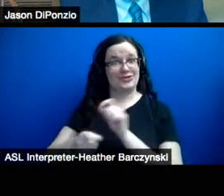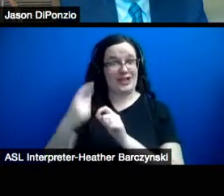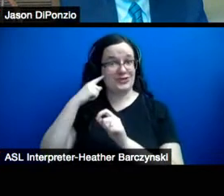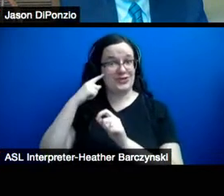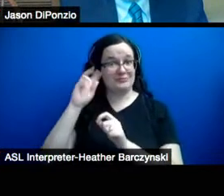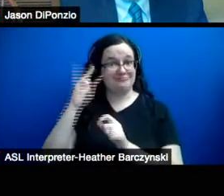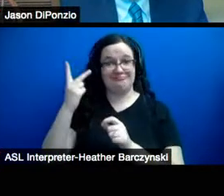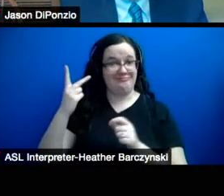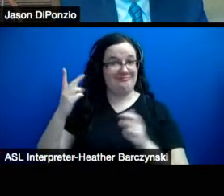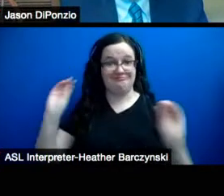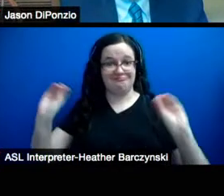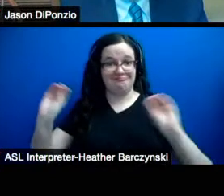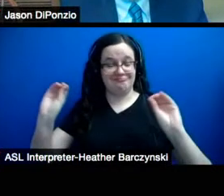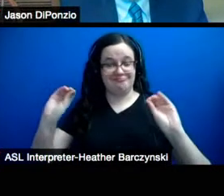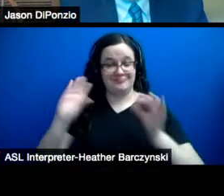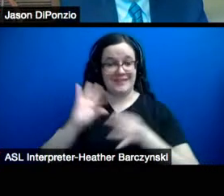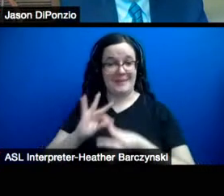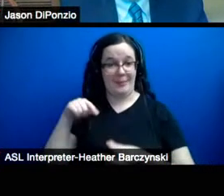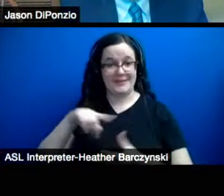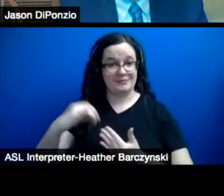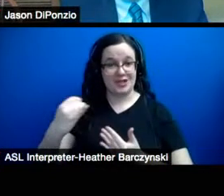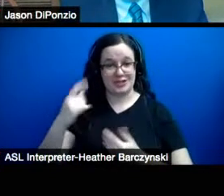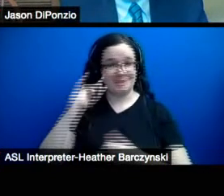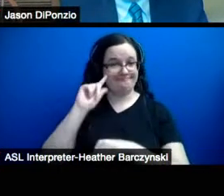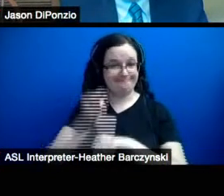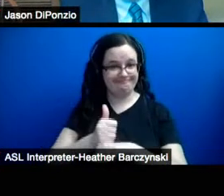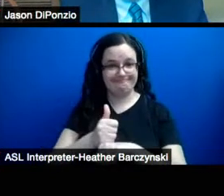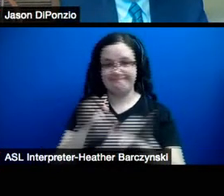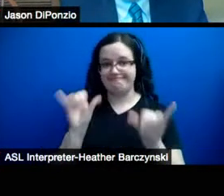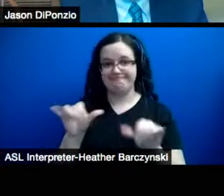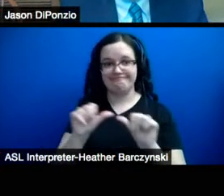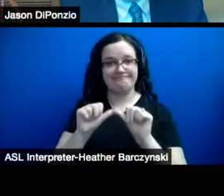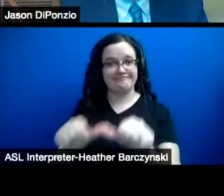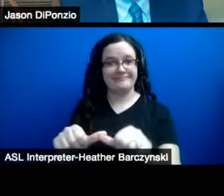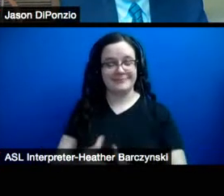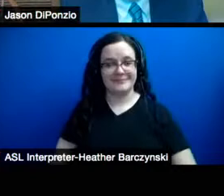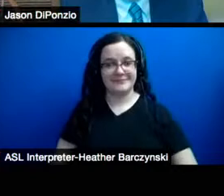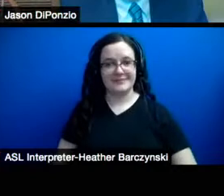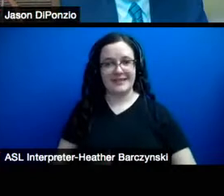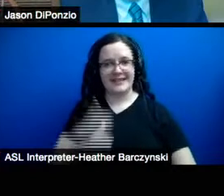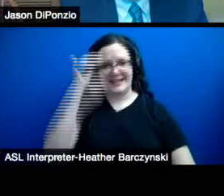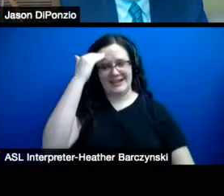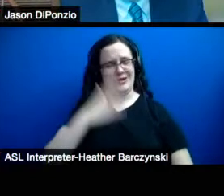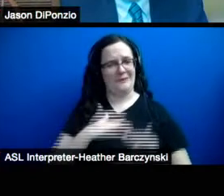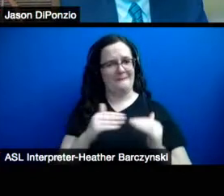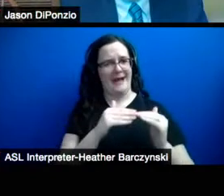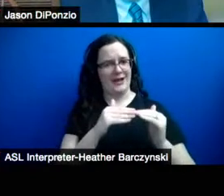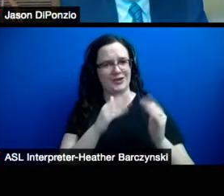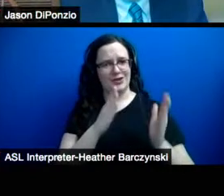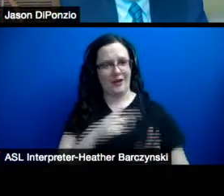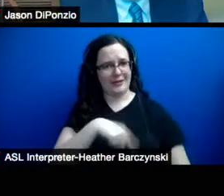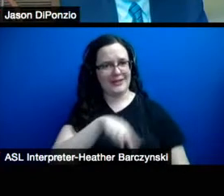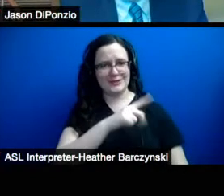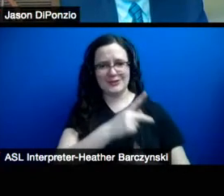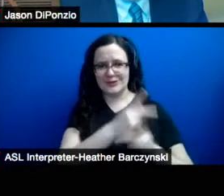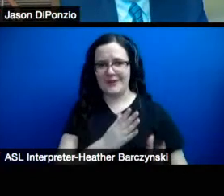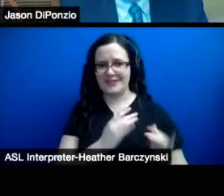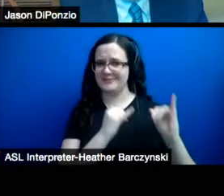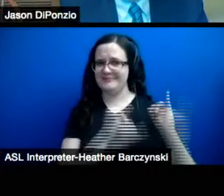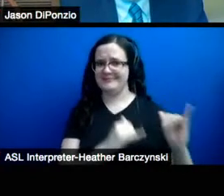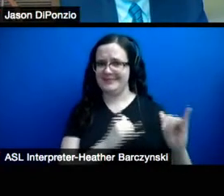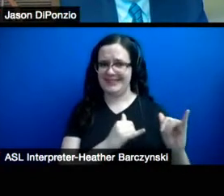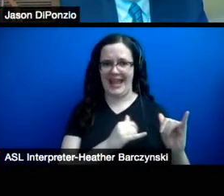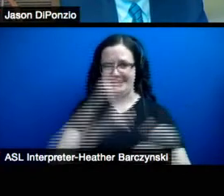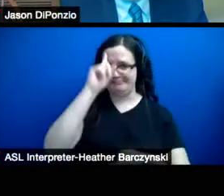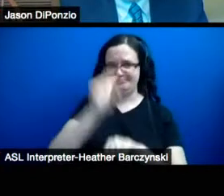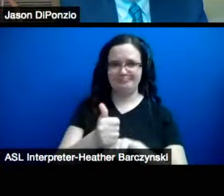about this project. And I know none of my colleagues as supervisors, it hasn't changed